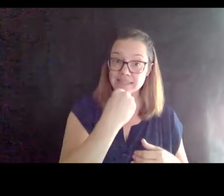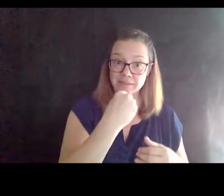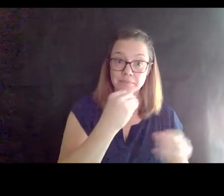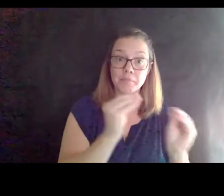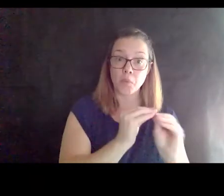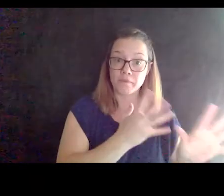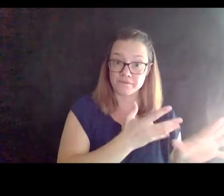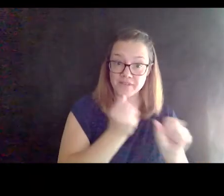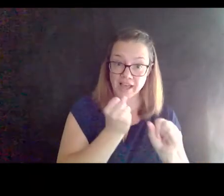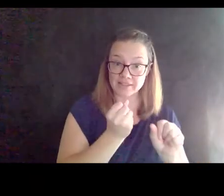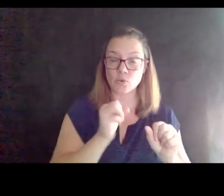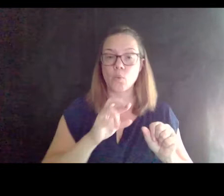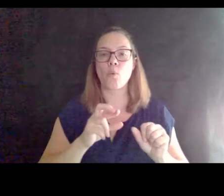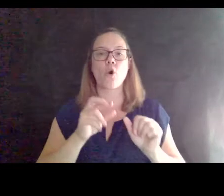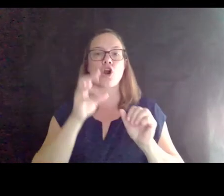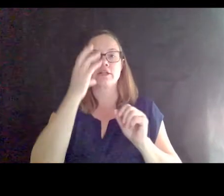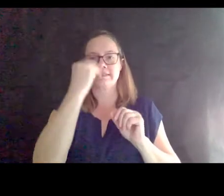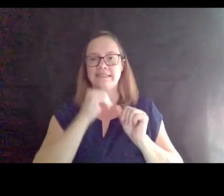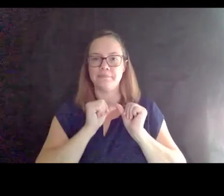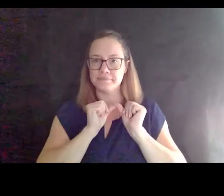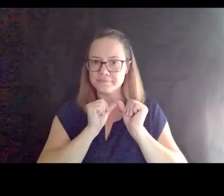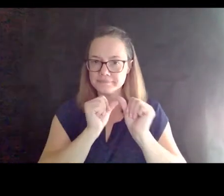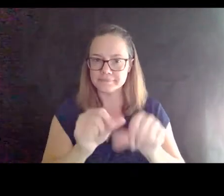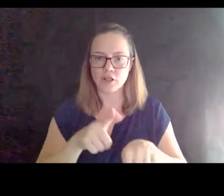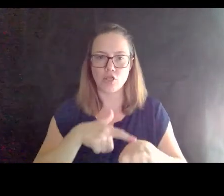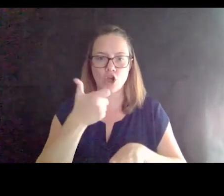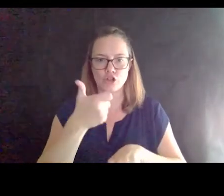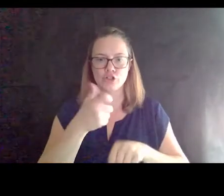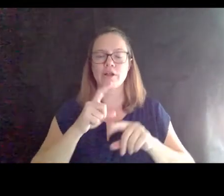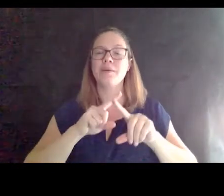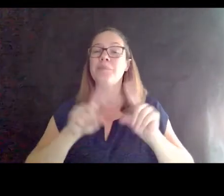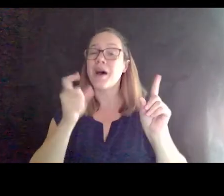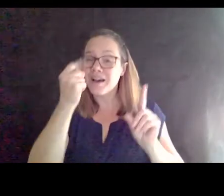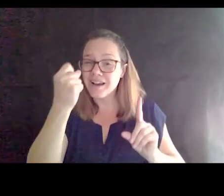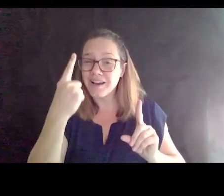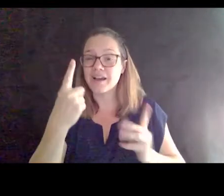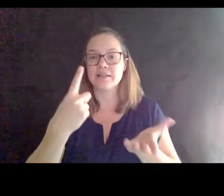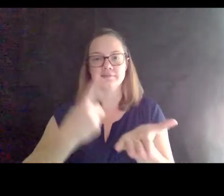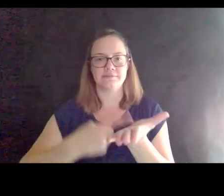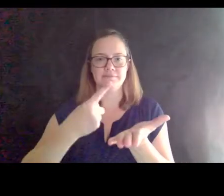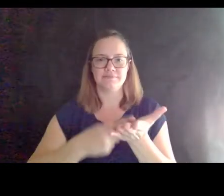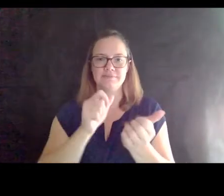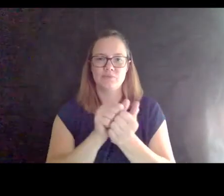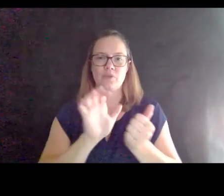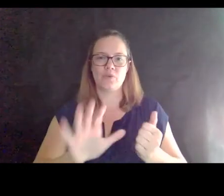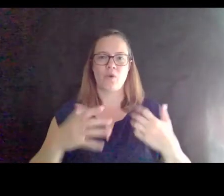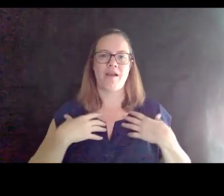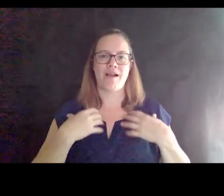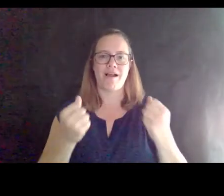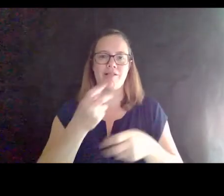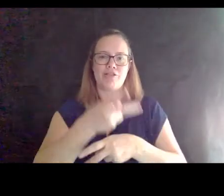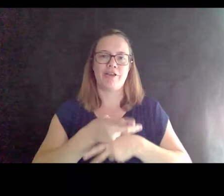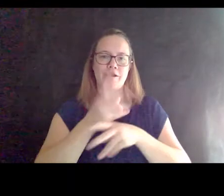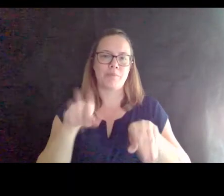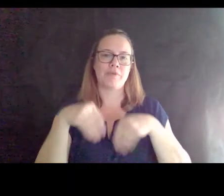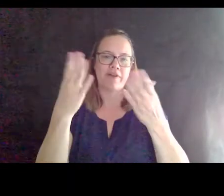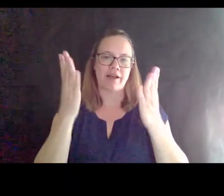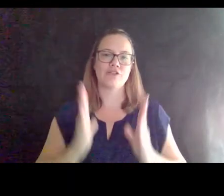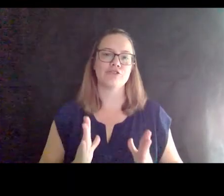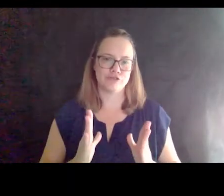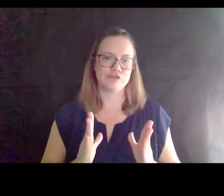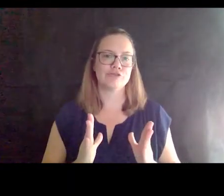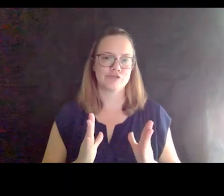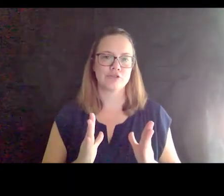asleep faster or stay asleep. longer. But it's always best to talk to your healthcare provider about